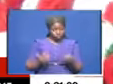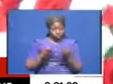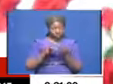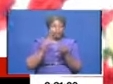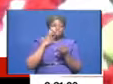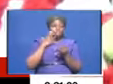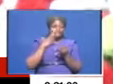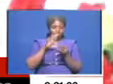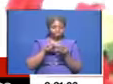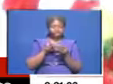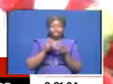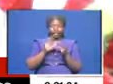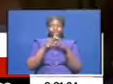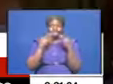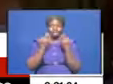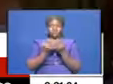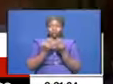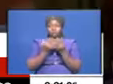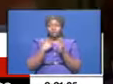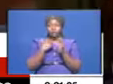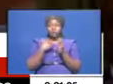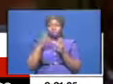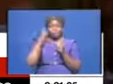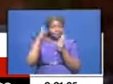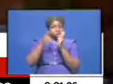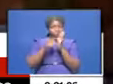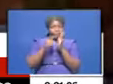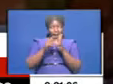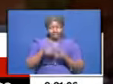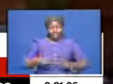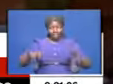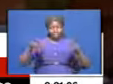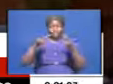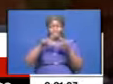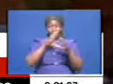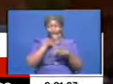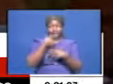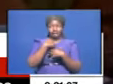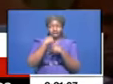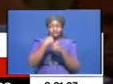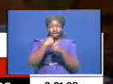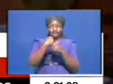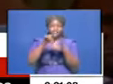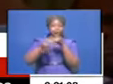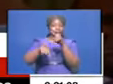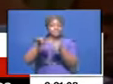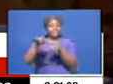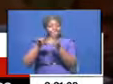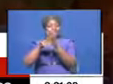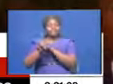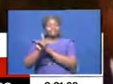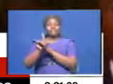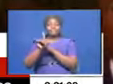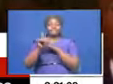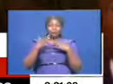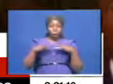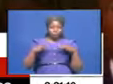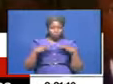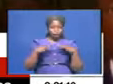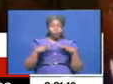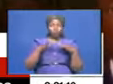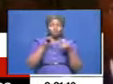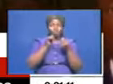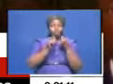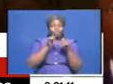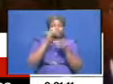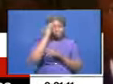families. There is recognized value and strength of diversity in a population which is why our